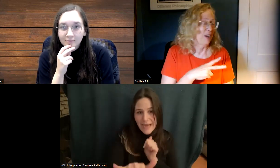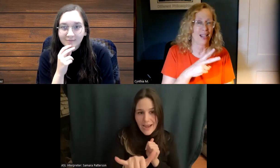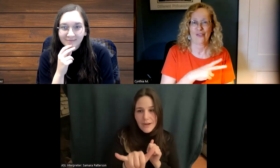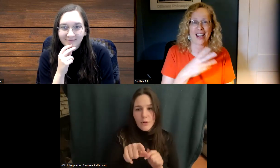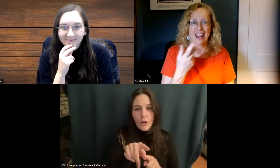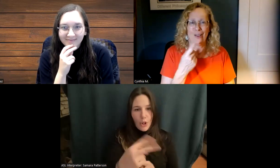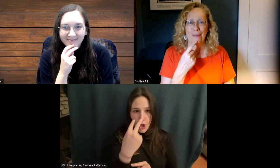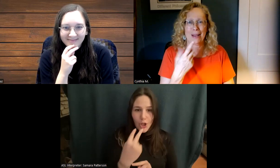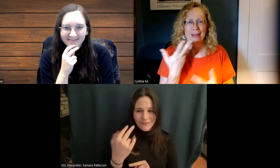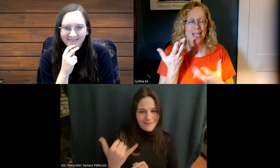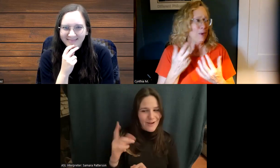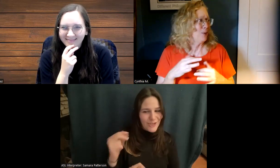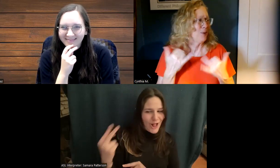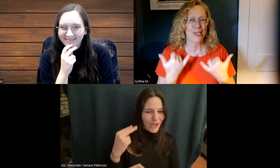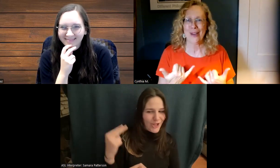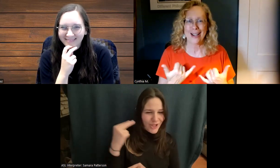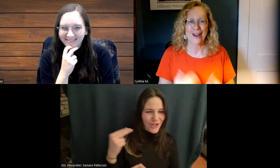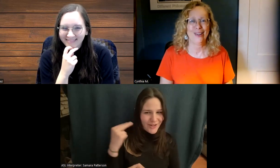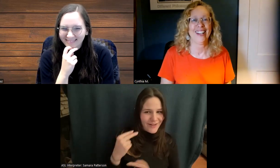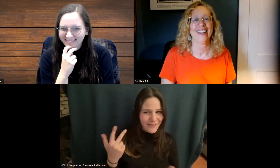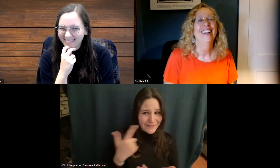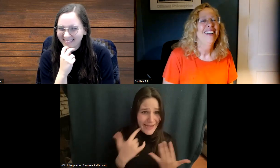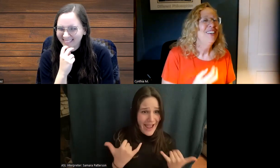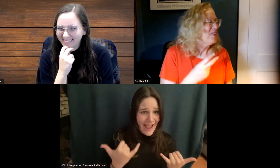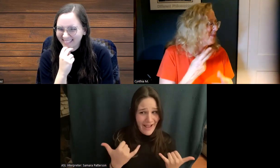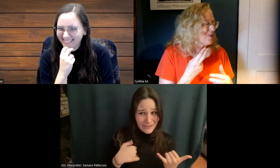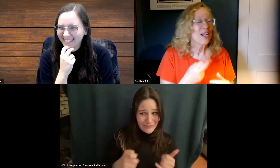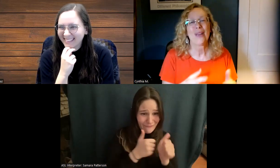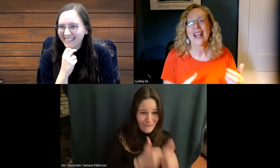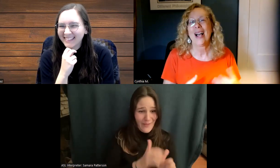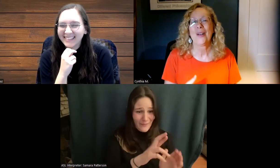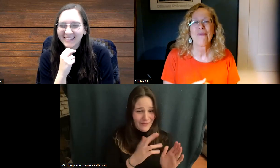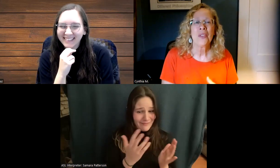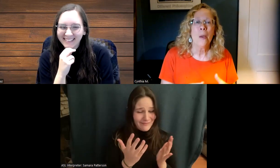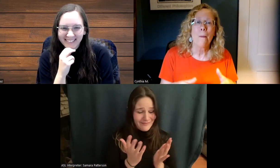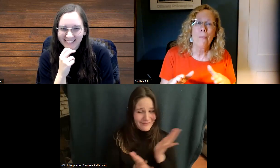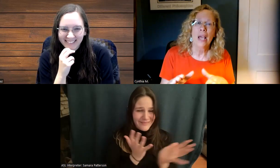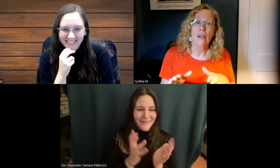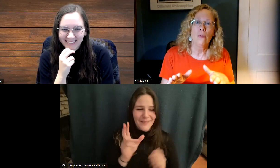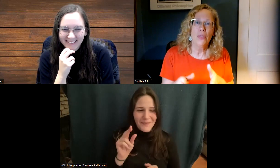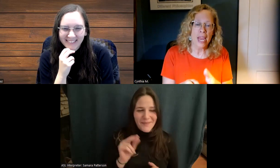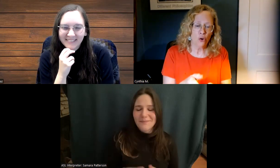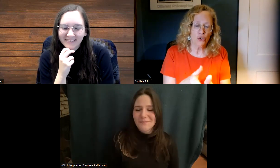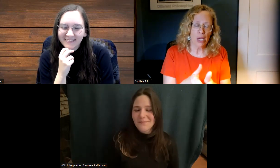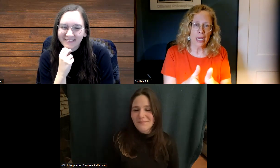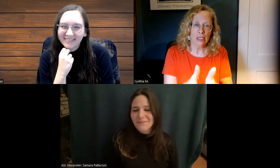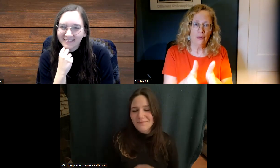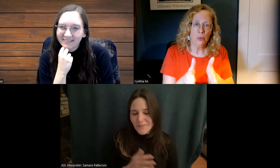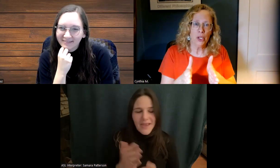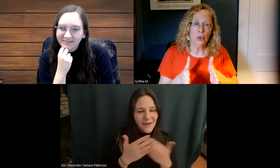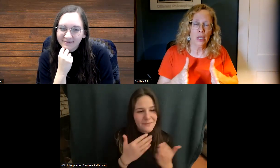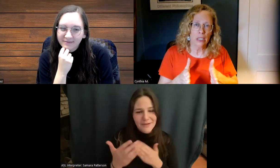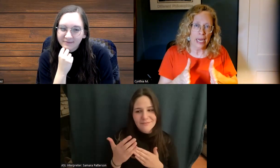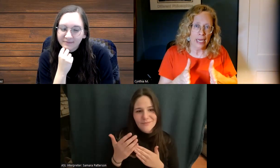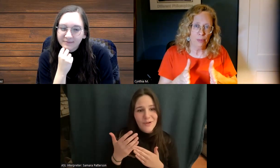looking at me like right now, am I supposed to do this right now? And so at any rate, but they are trained even